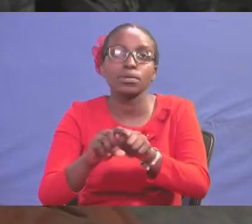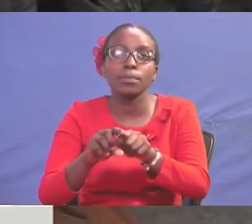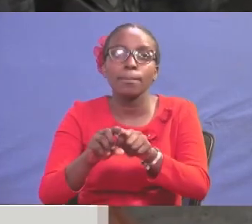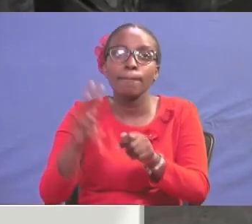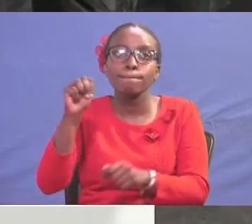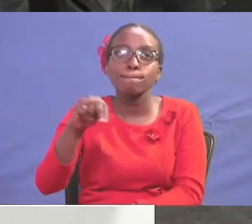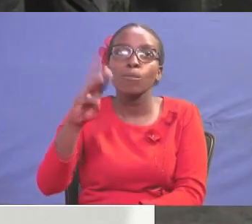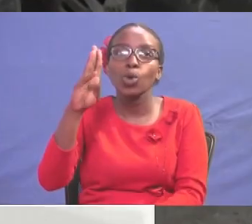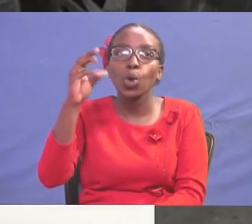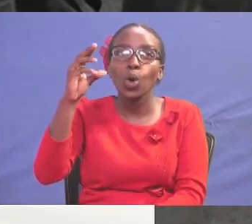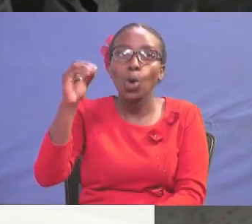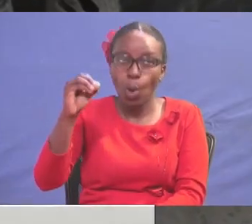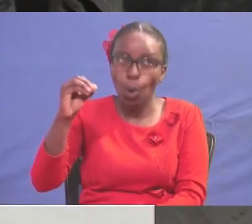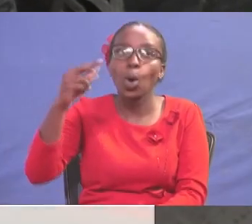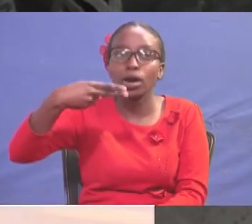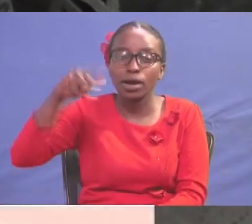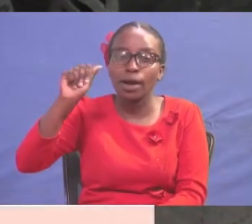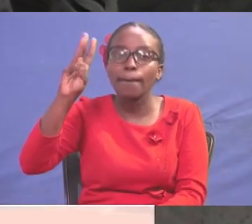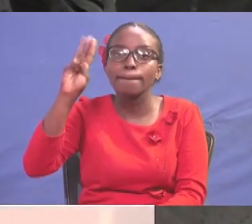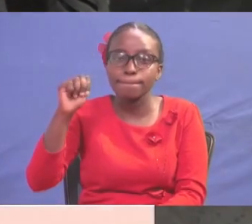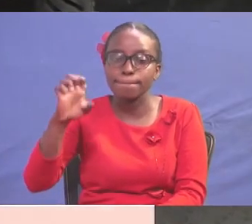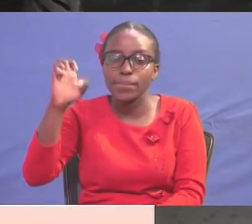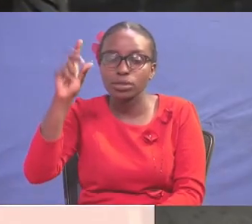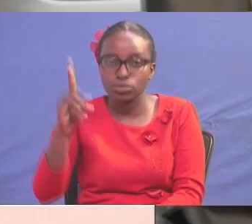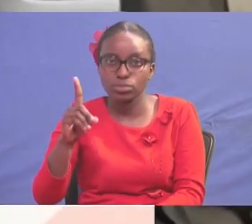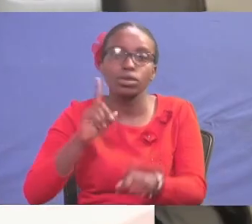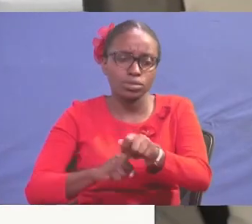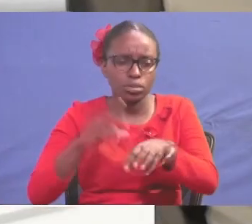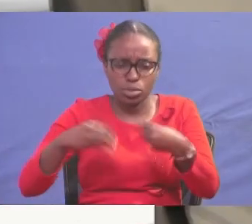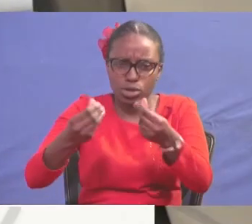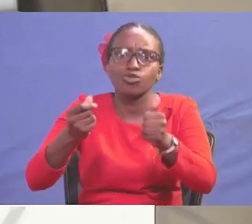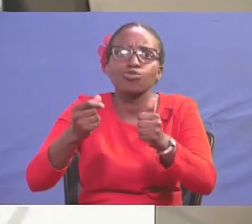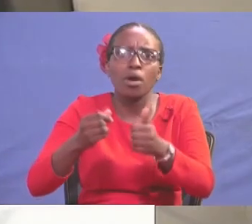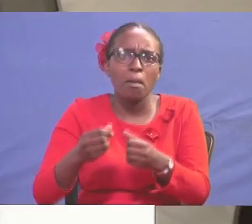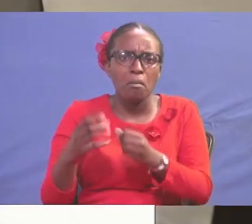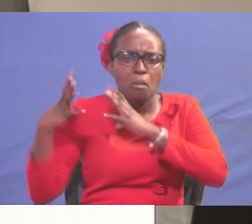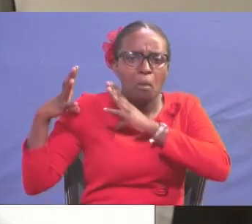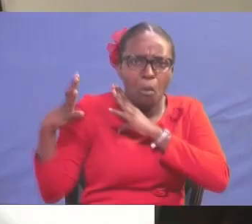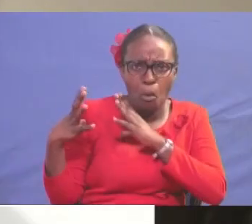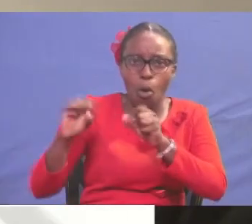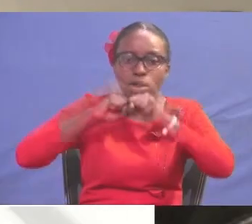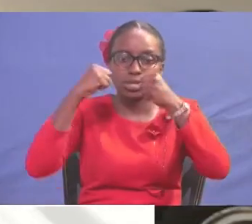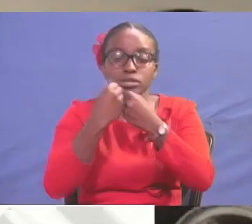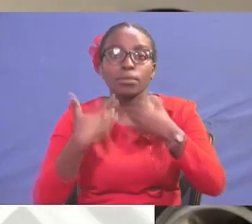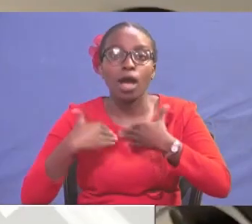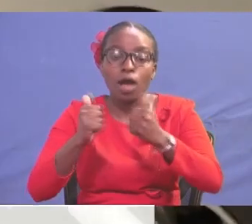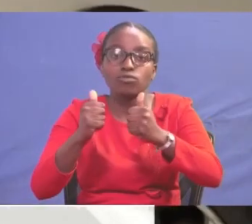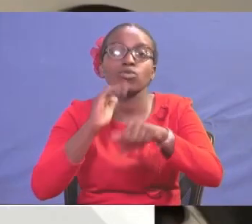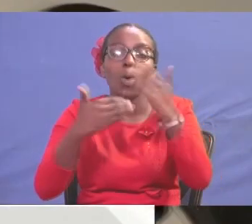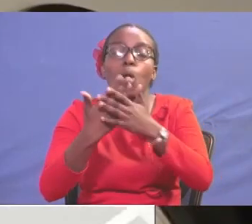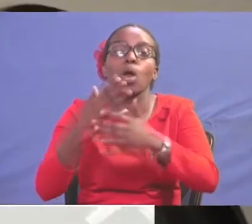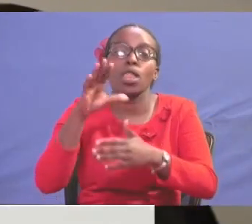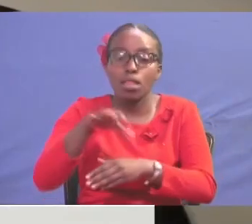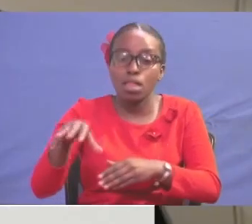Circle, criticized the municipality for implementing a loading system that forces all 27 matatu circles